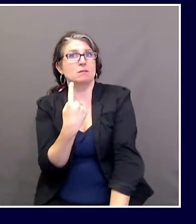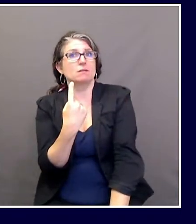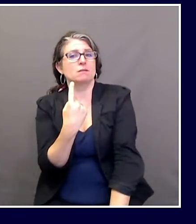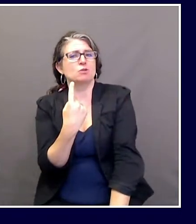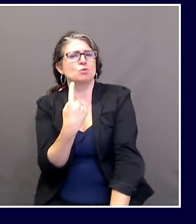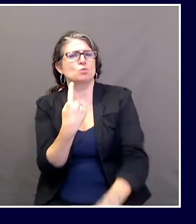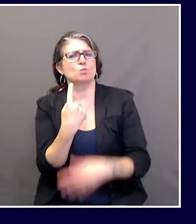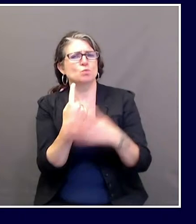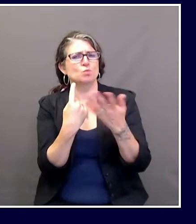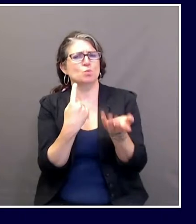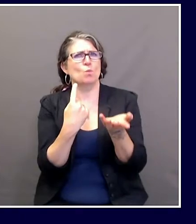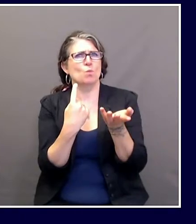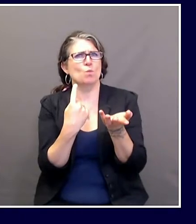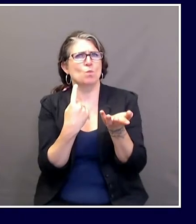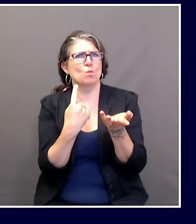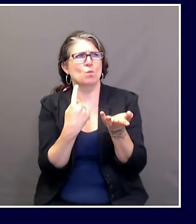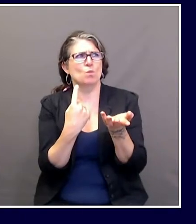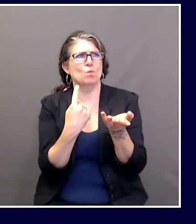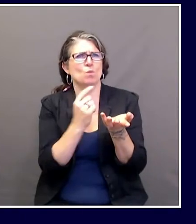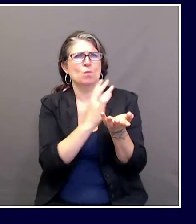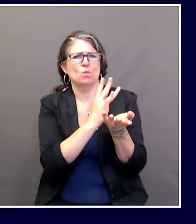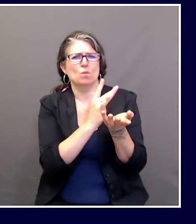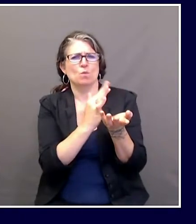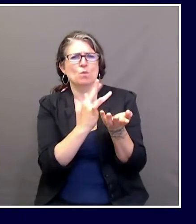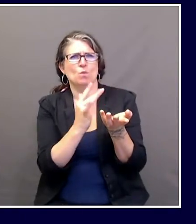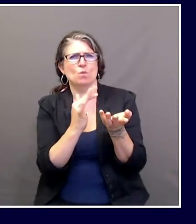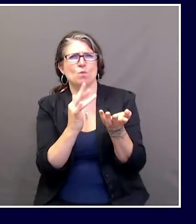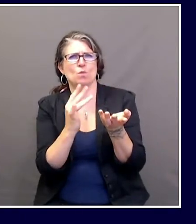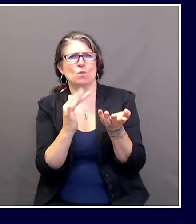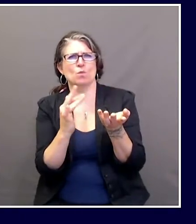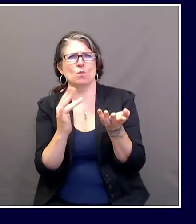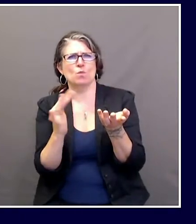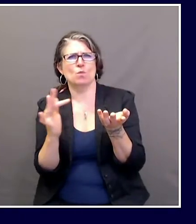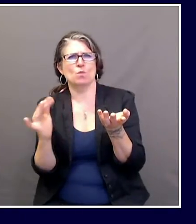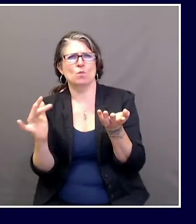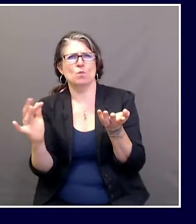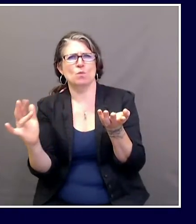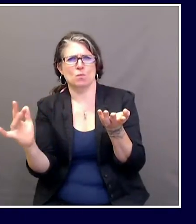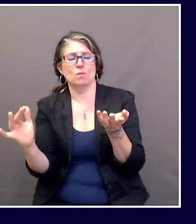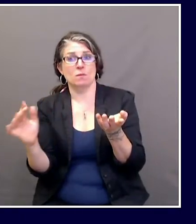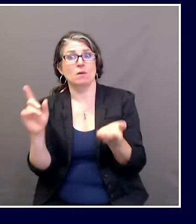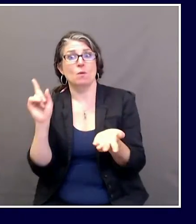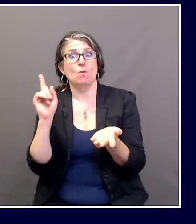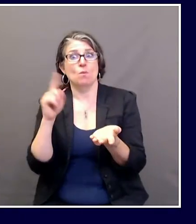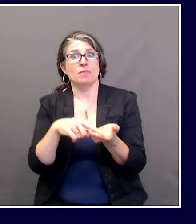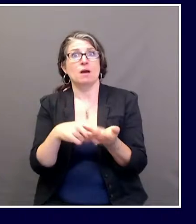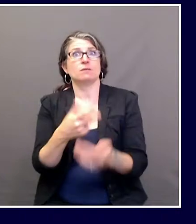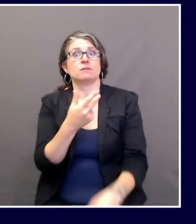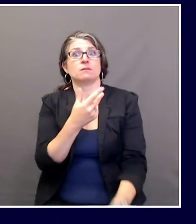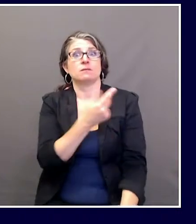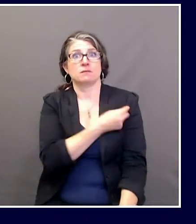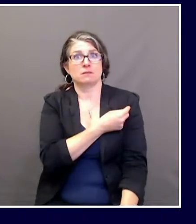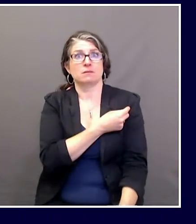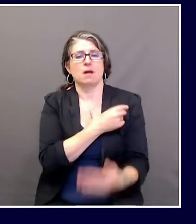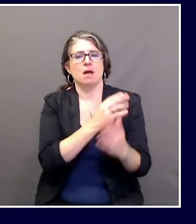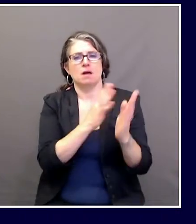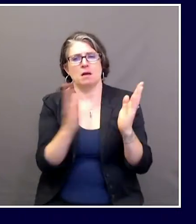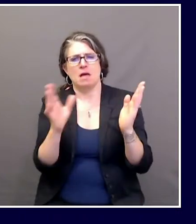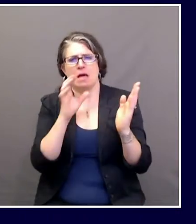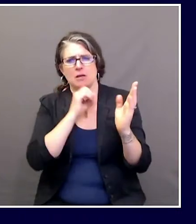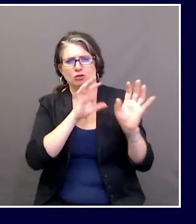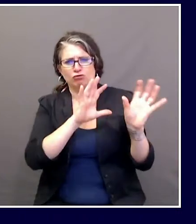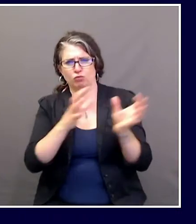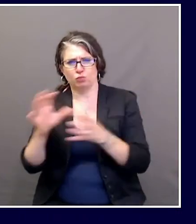a child that recently became available, who's getting the vaccine now, and also maybe for Commissioner Lambrou, the next